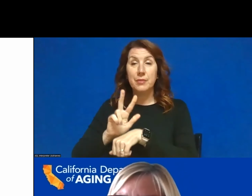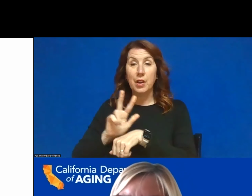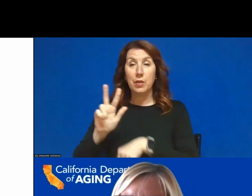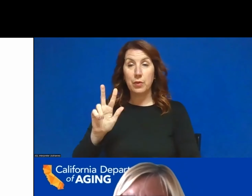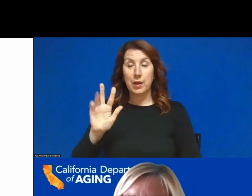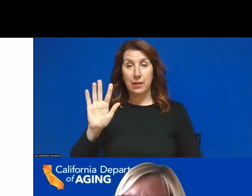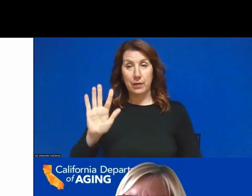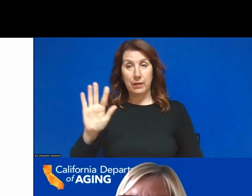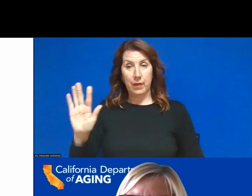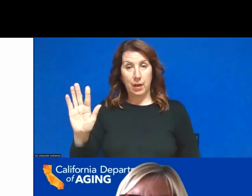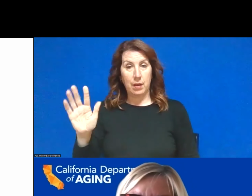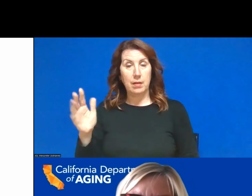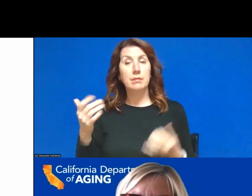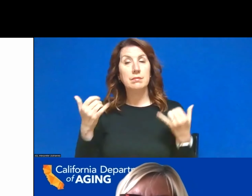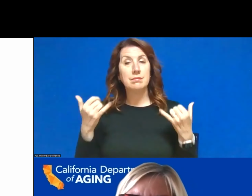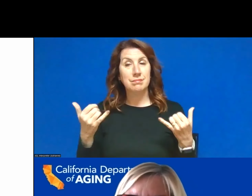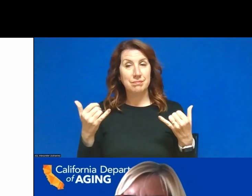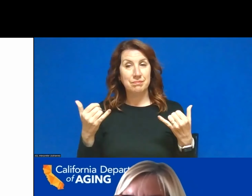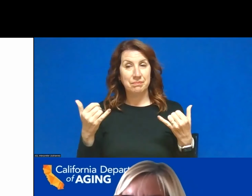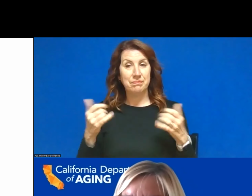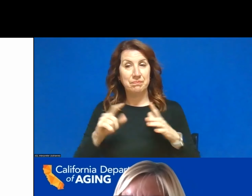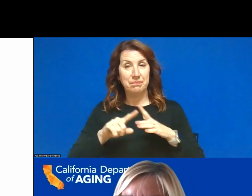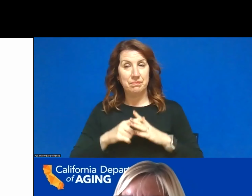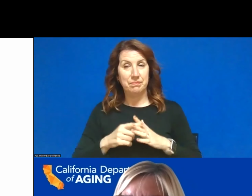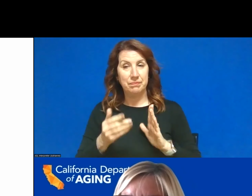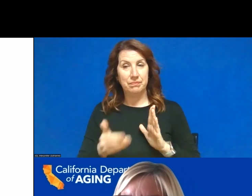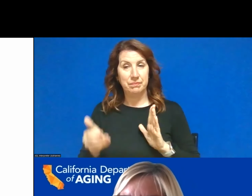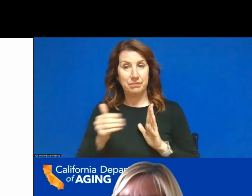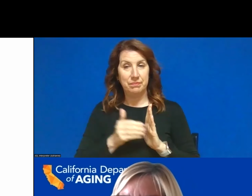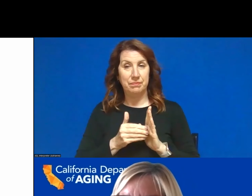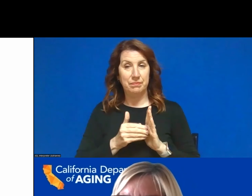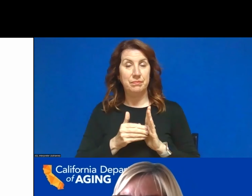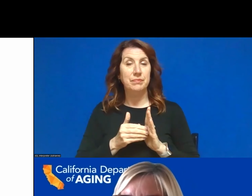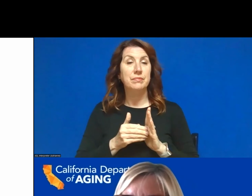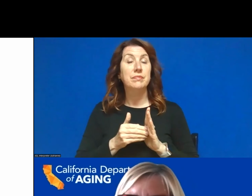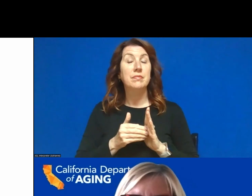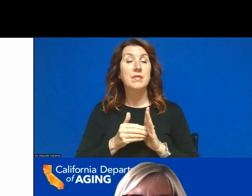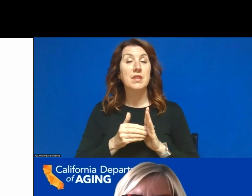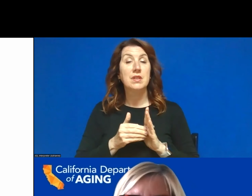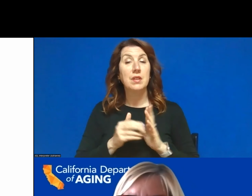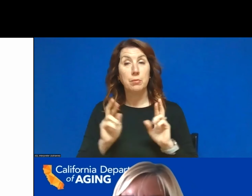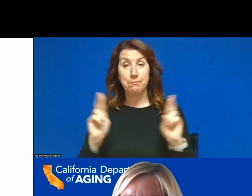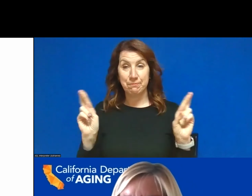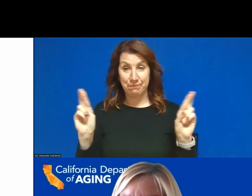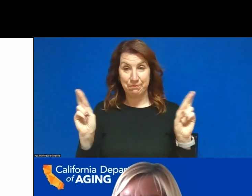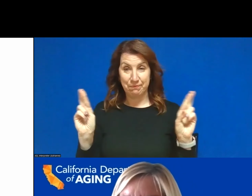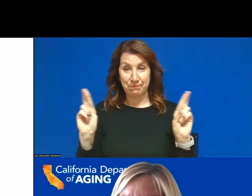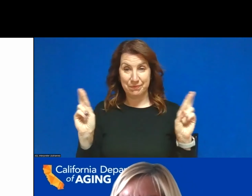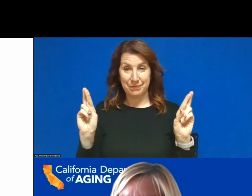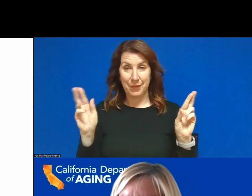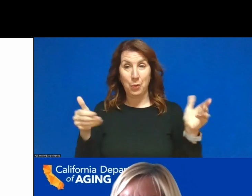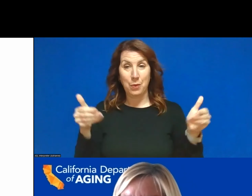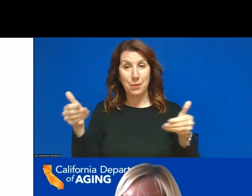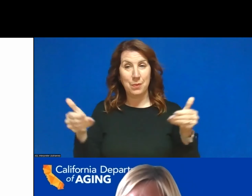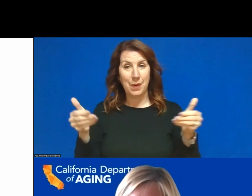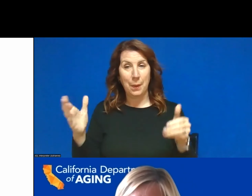3:55 now. We're going to return. If everyone would tune back in, please. Welcome